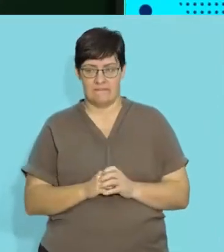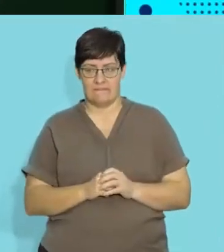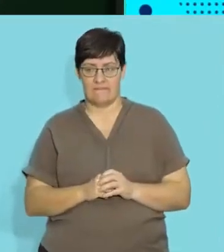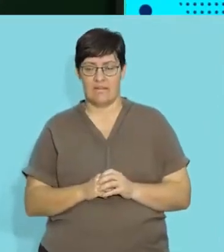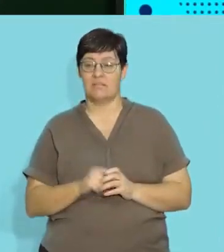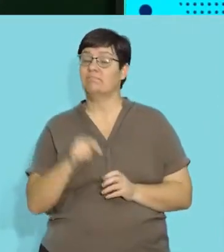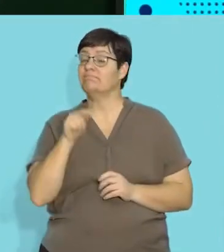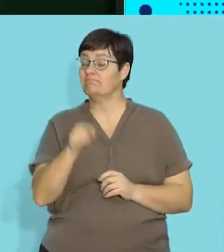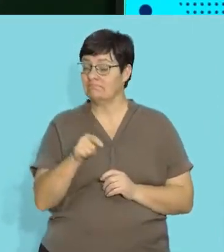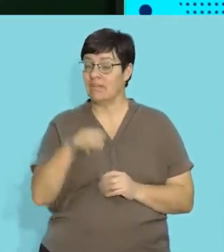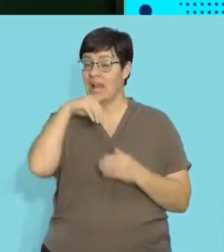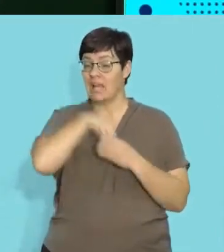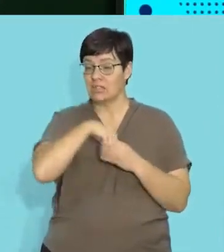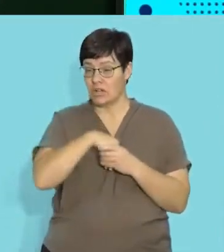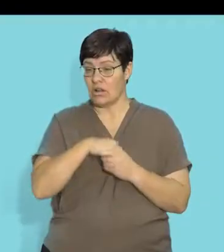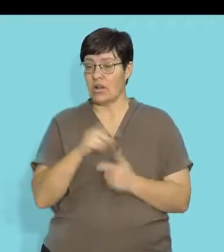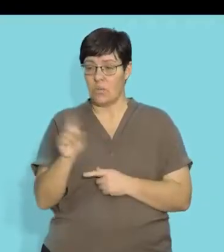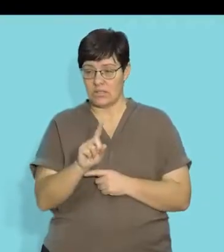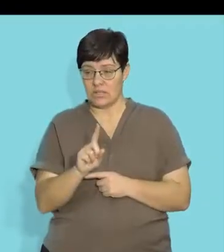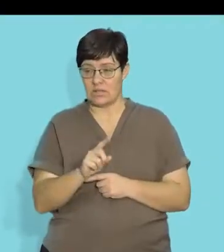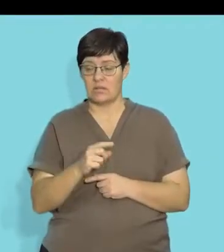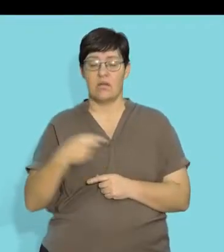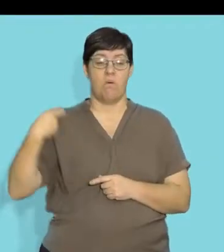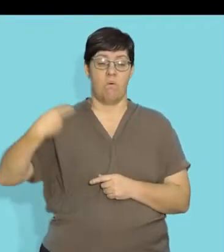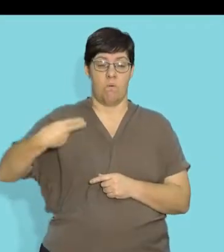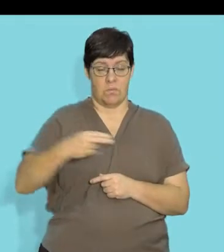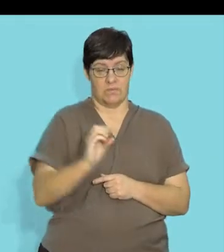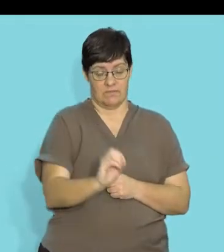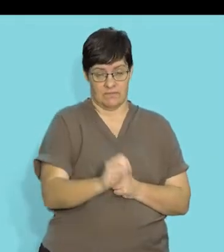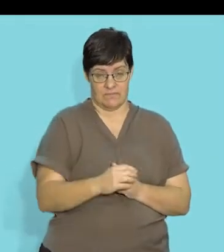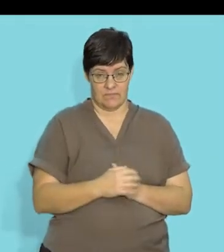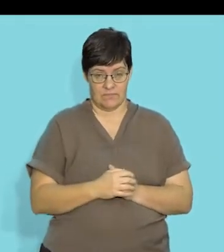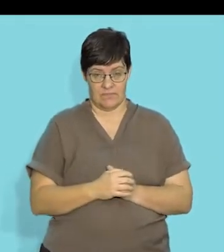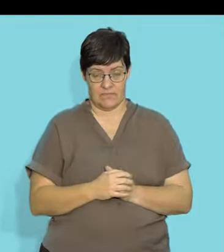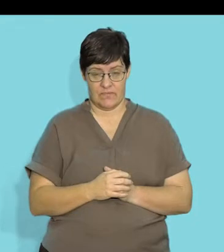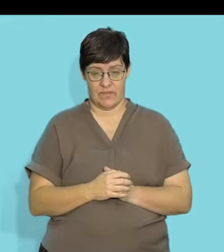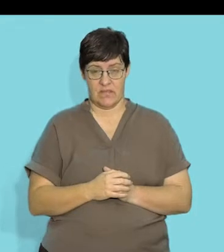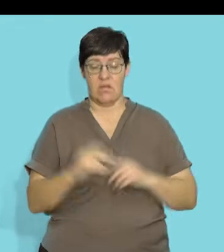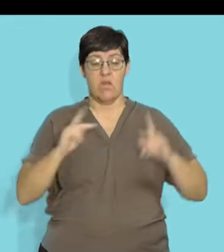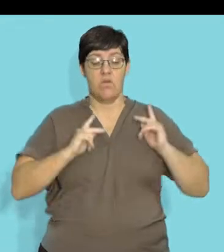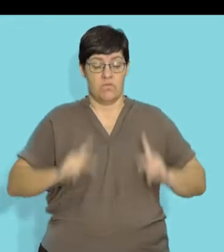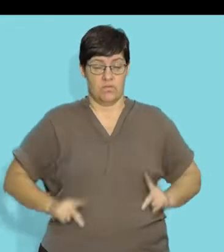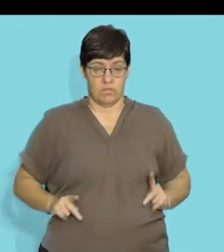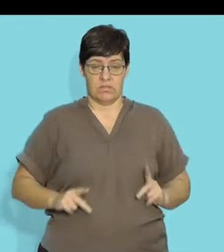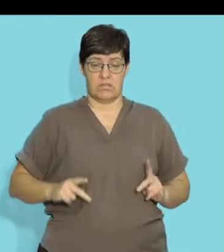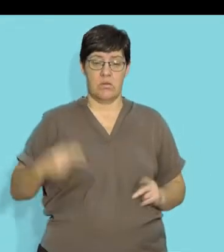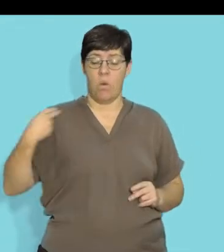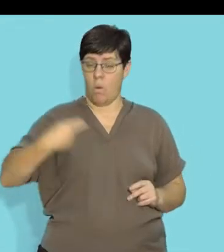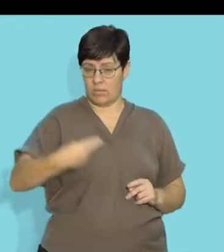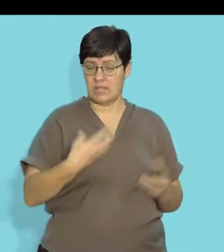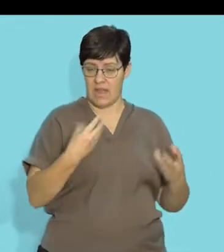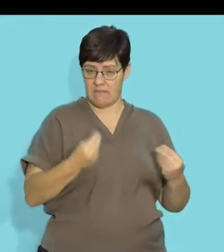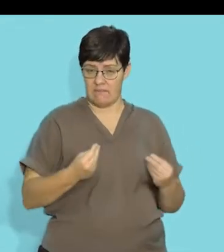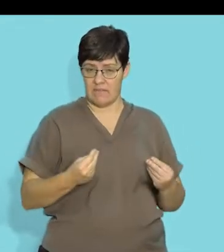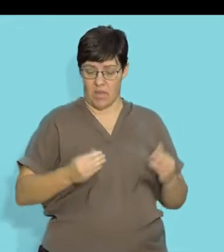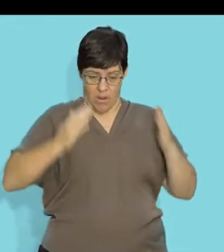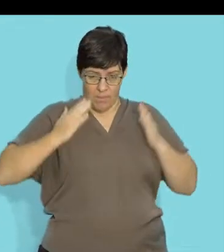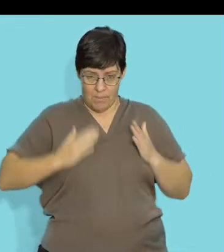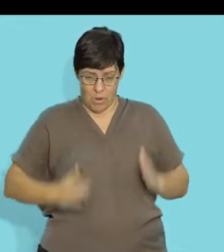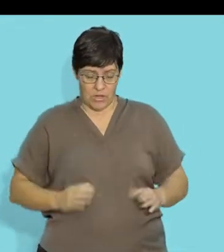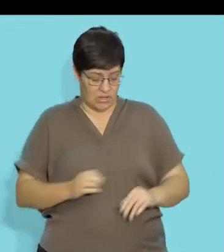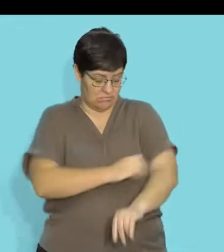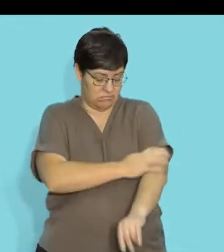stimulus that plants receive, and that internal stimulus we refer to as hormones. Just as humans have hormones that